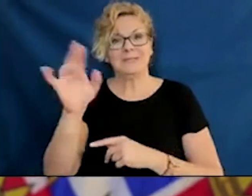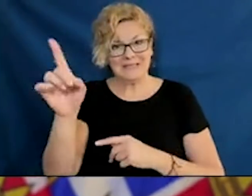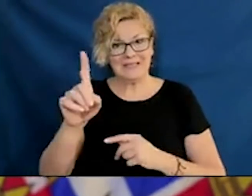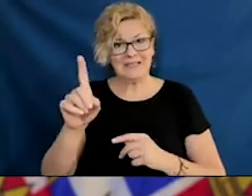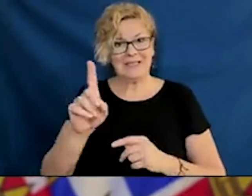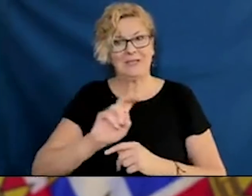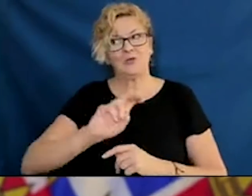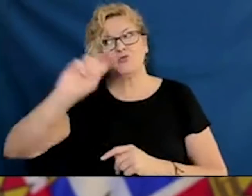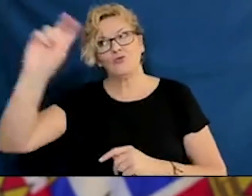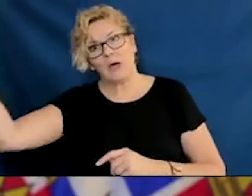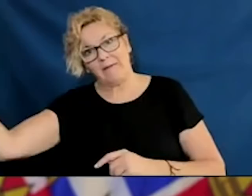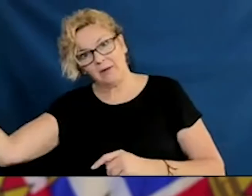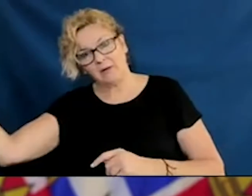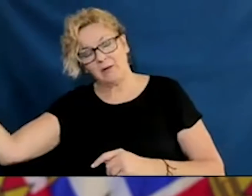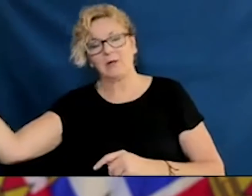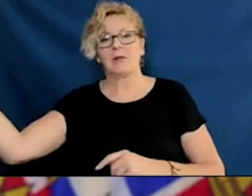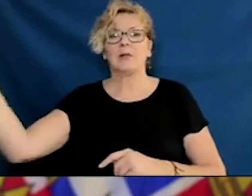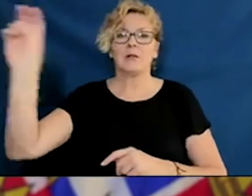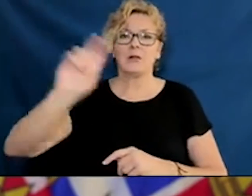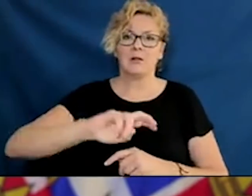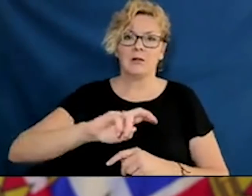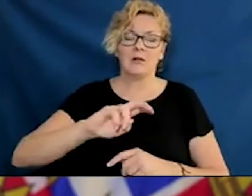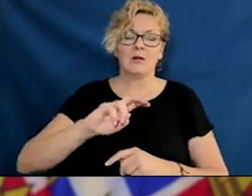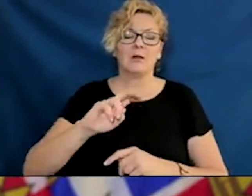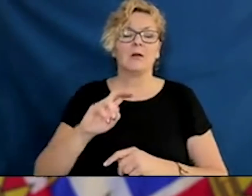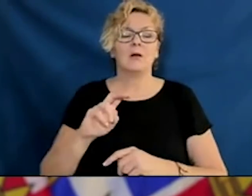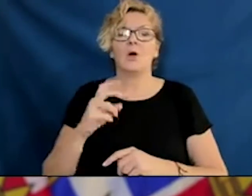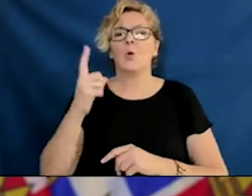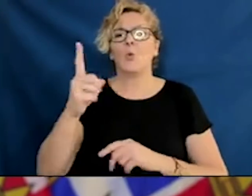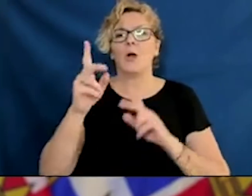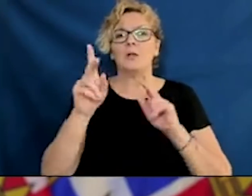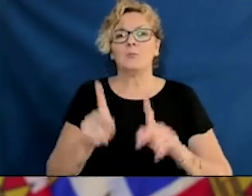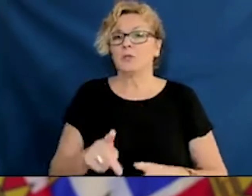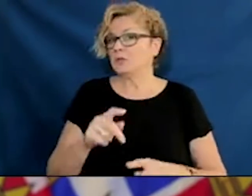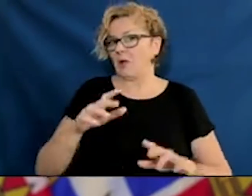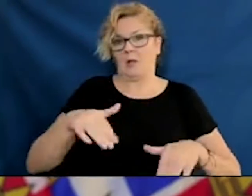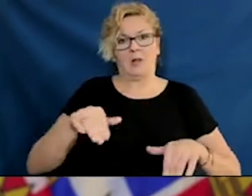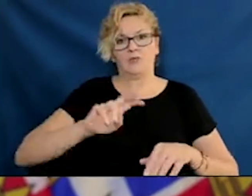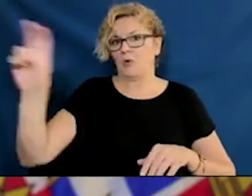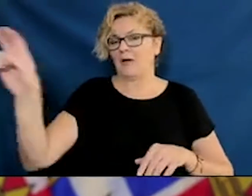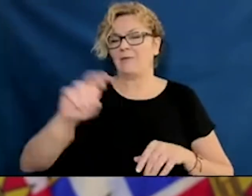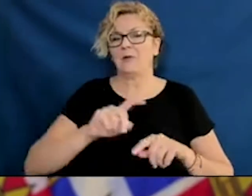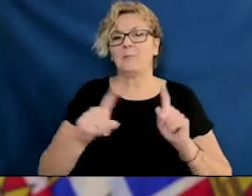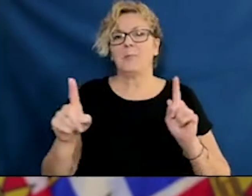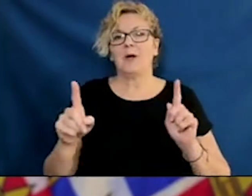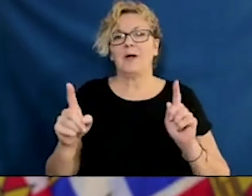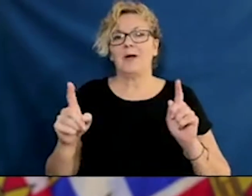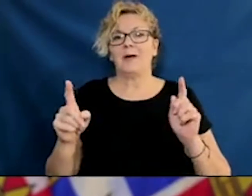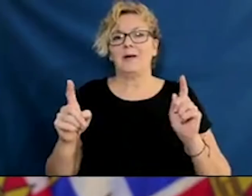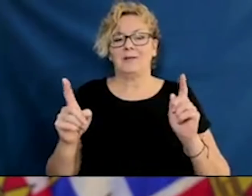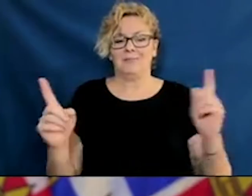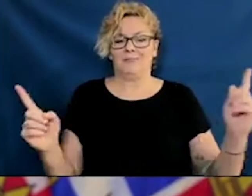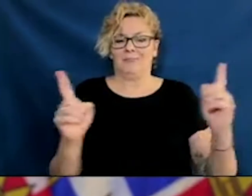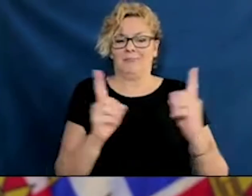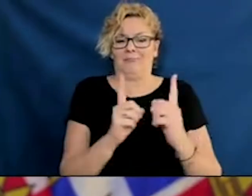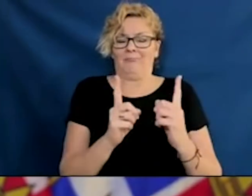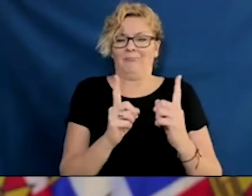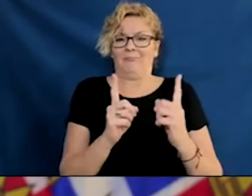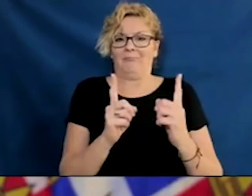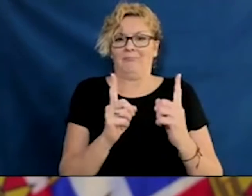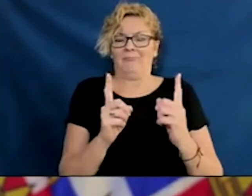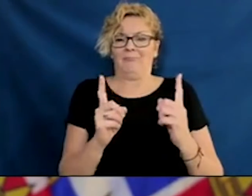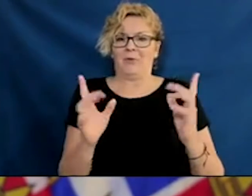traveller. So we have been working with our colleagues across the country, but